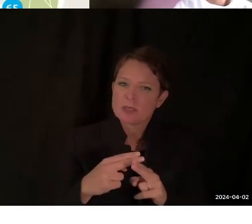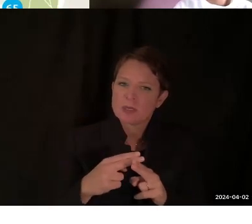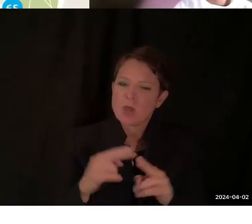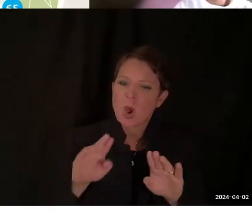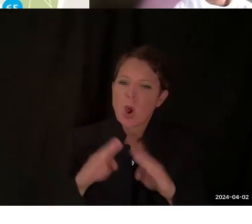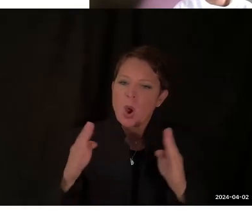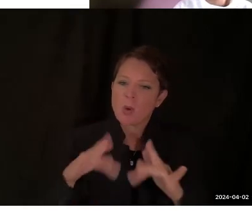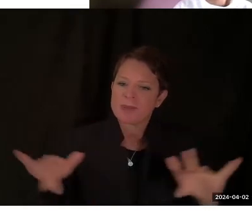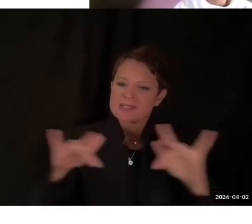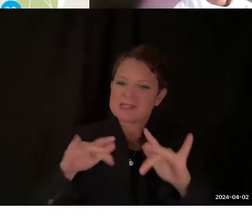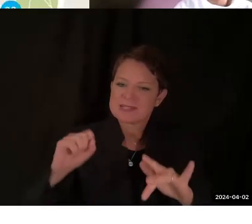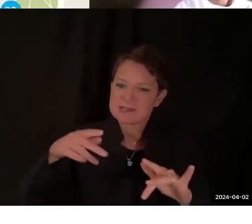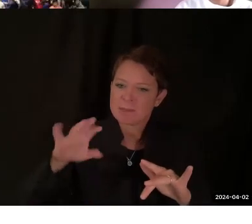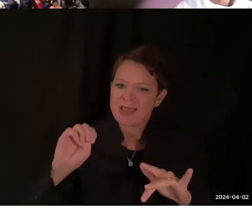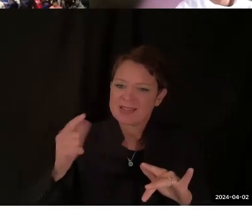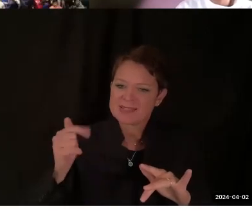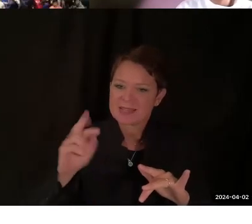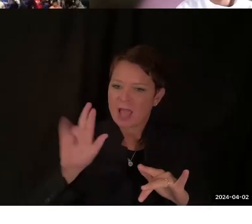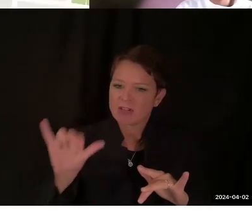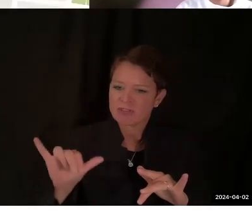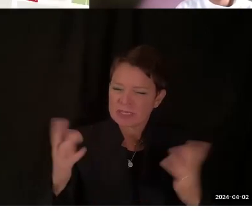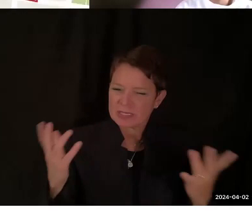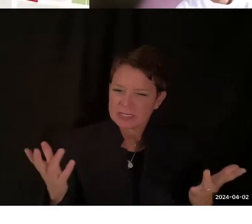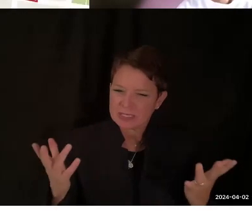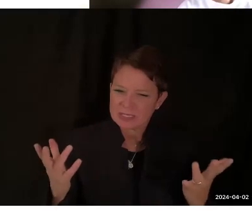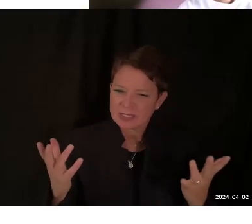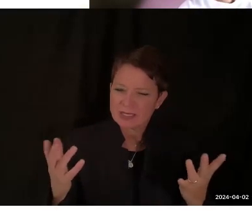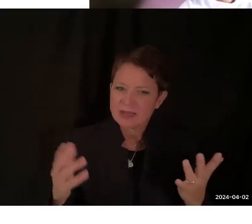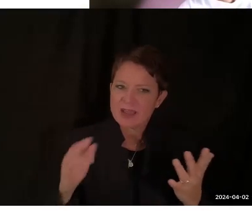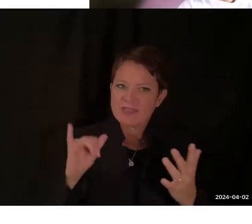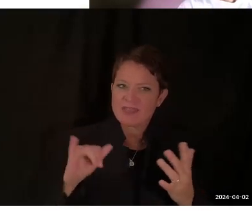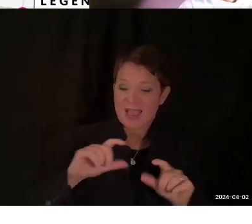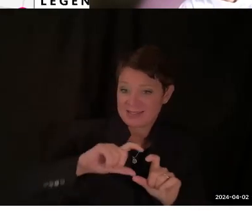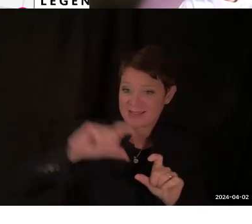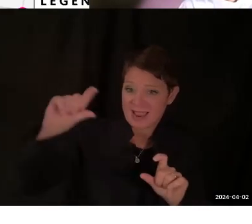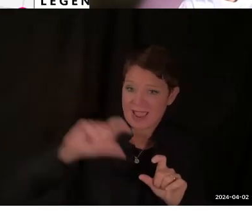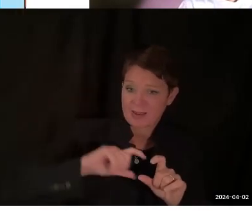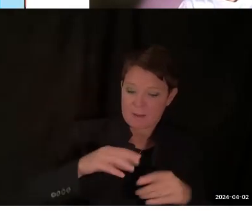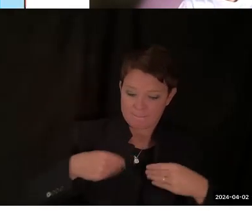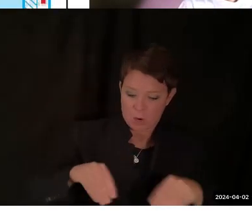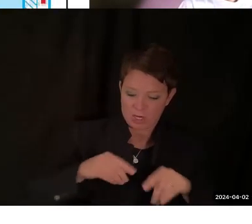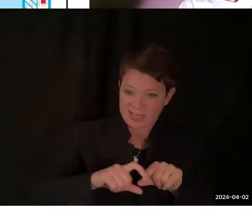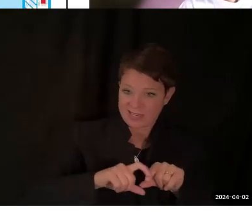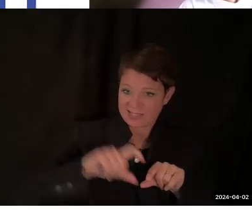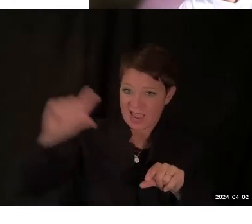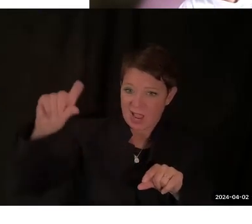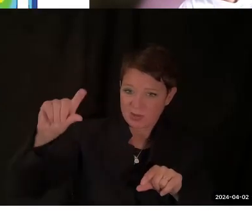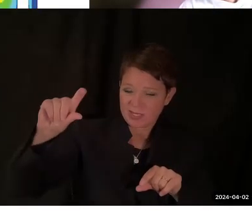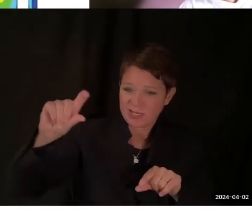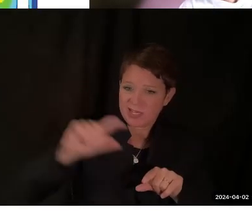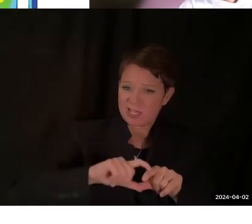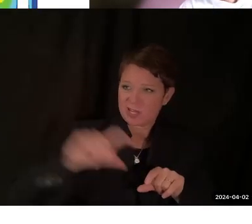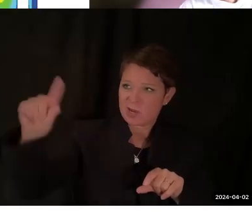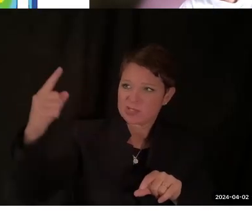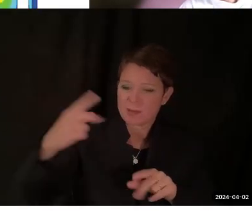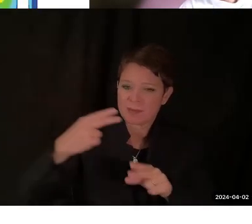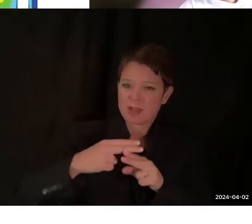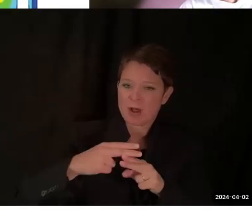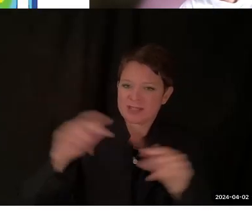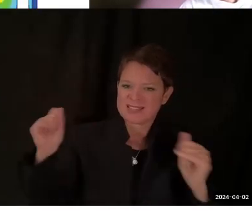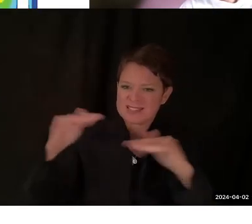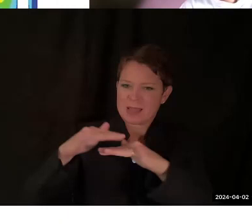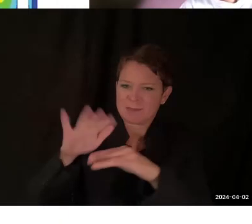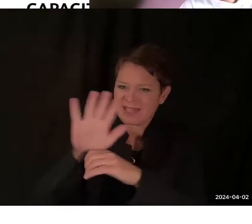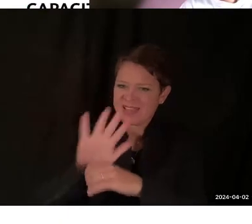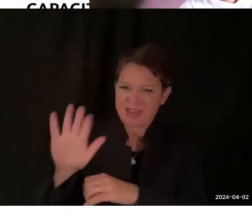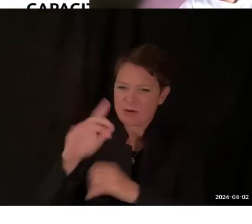Open Space Gallery or something like that. So this diagonal that goes from Market Street, it kind of peters out into something called like an assembly area or